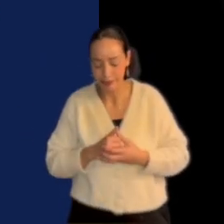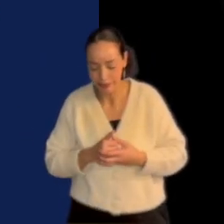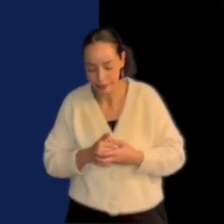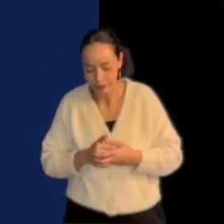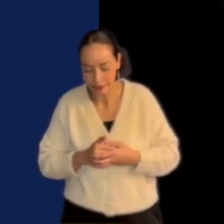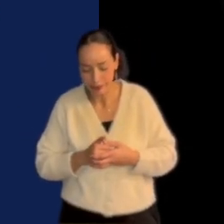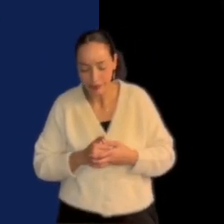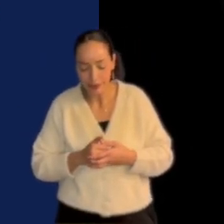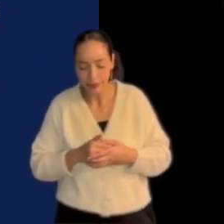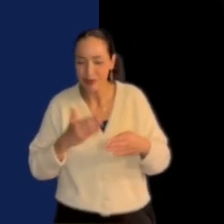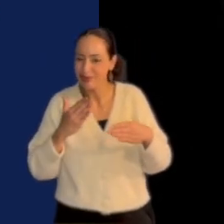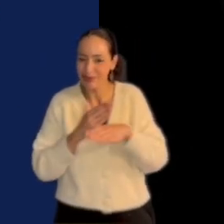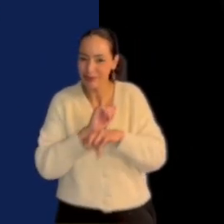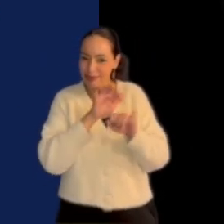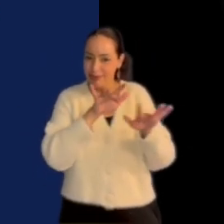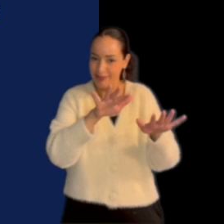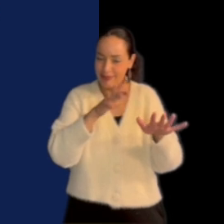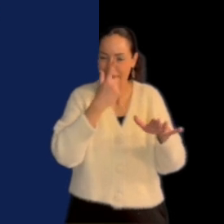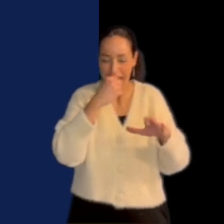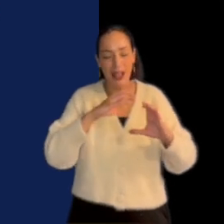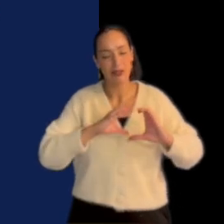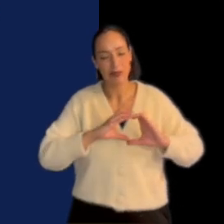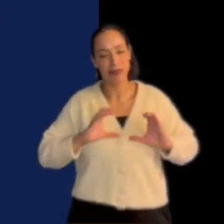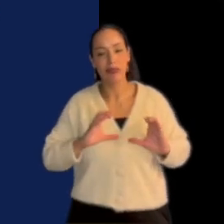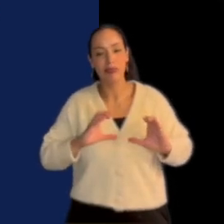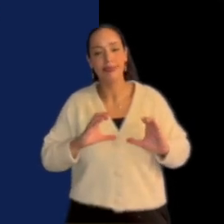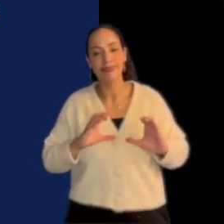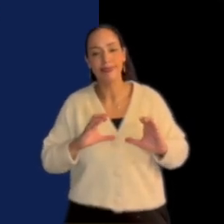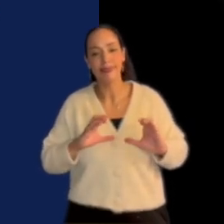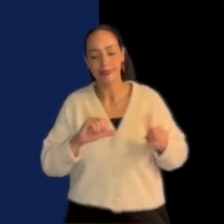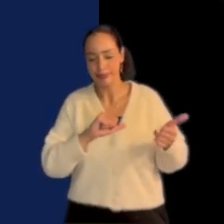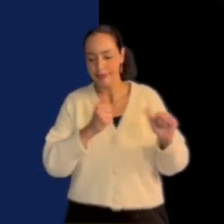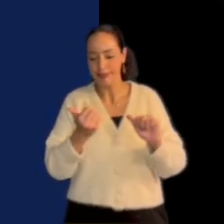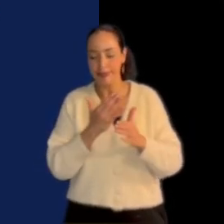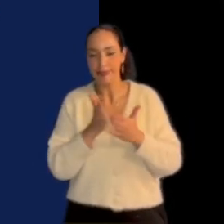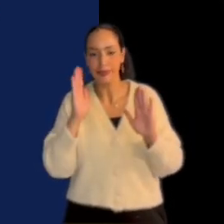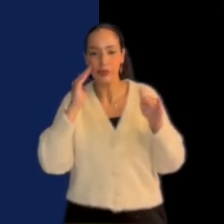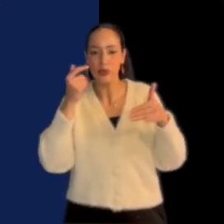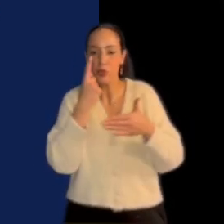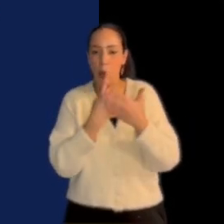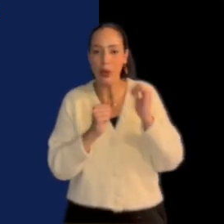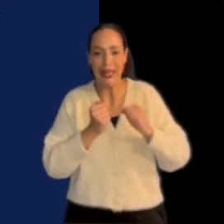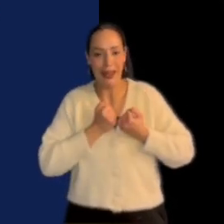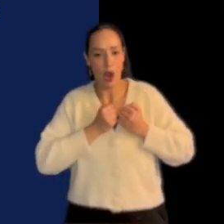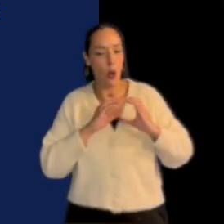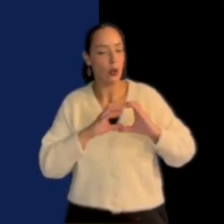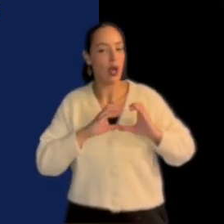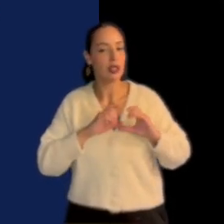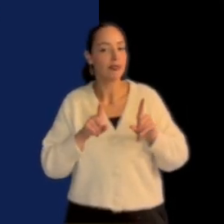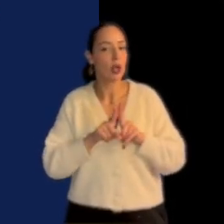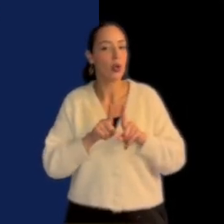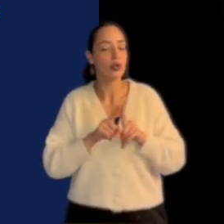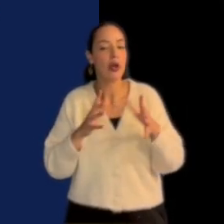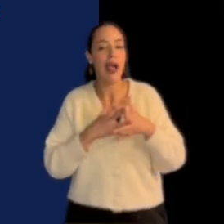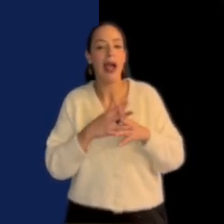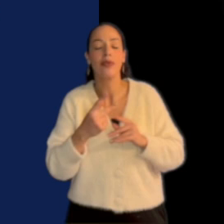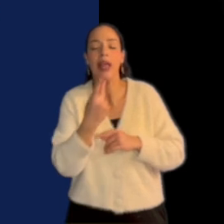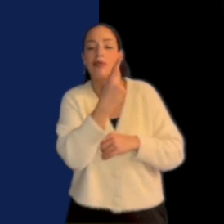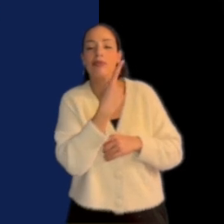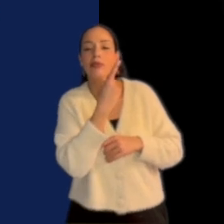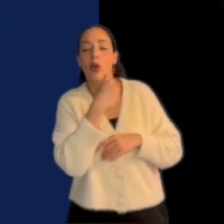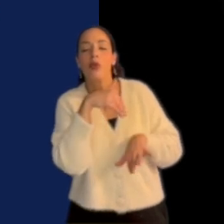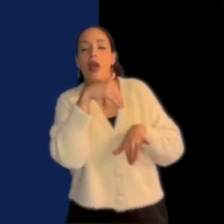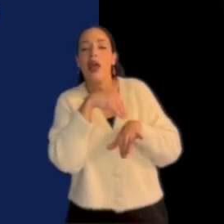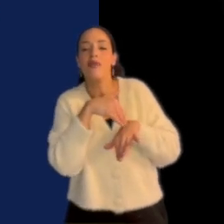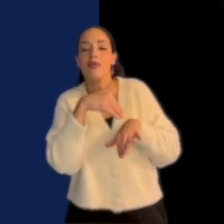hearts, and so the next chapter focuses not only on our hearts, but how they both affect and are affected by those we work with and alongside.